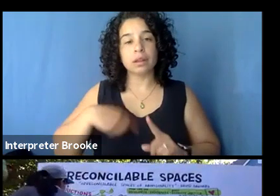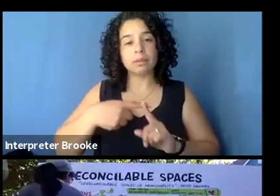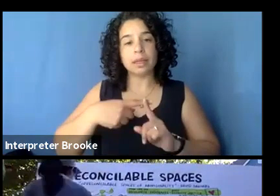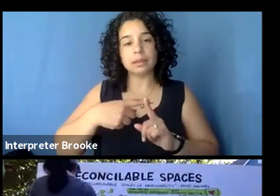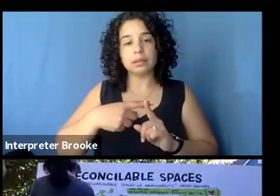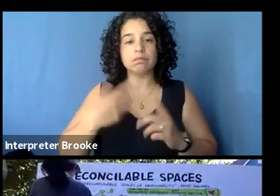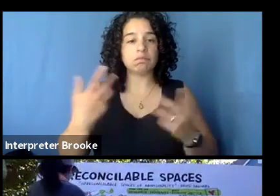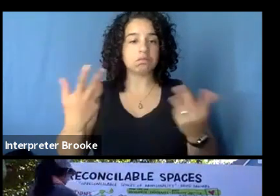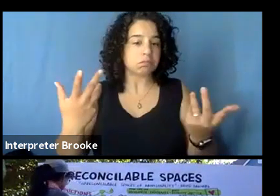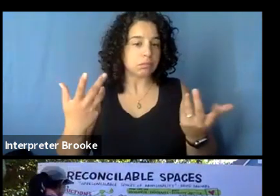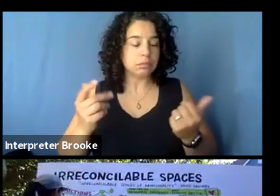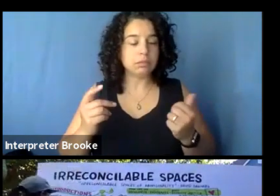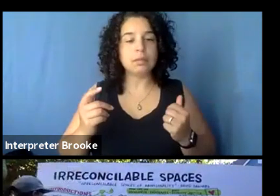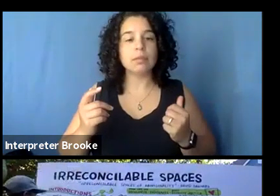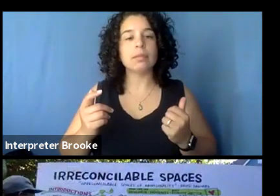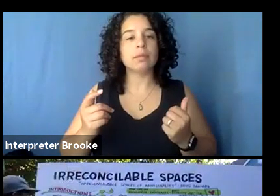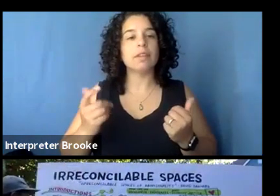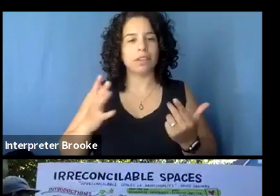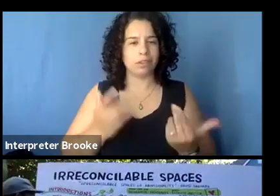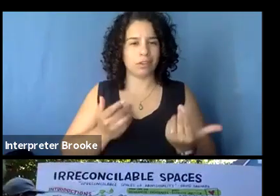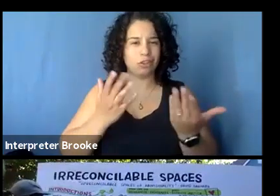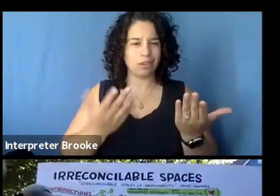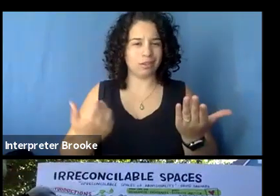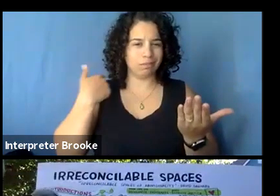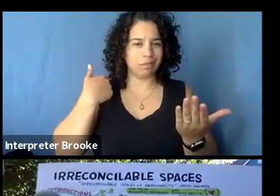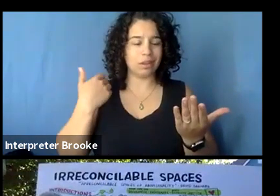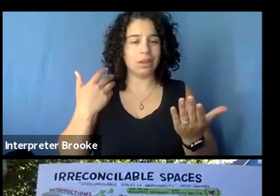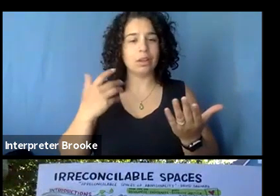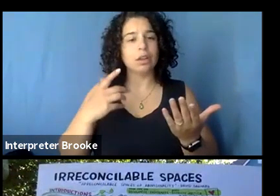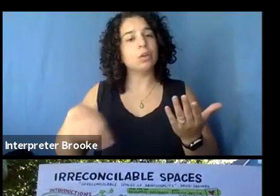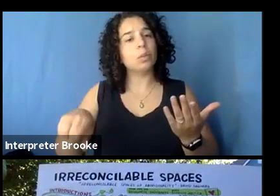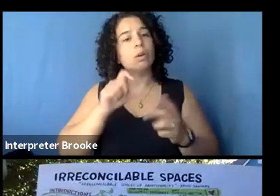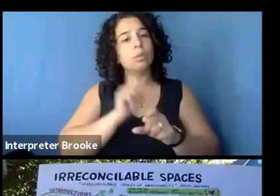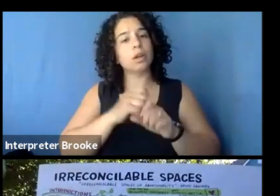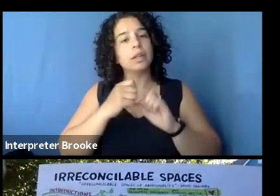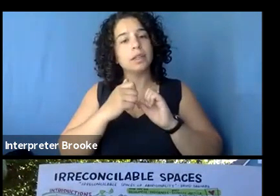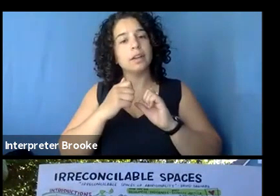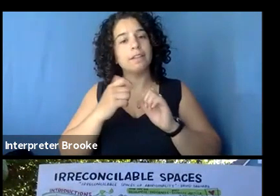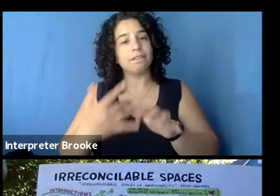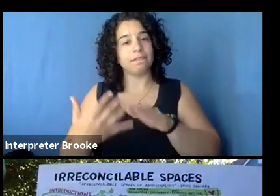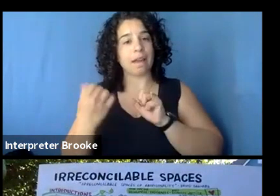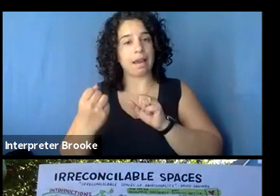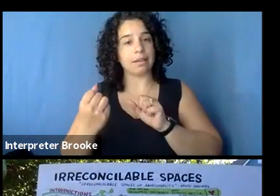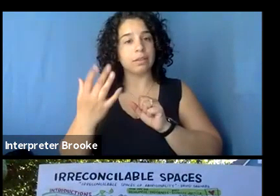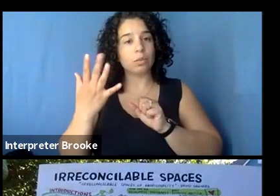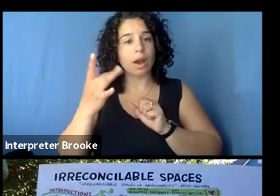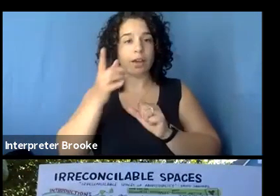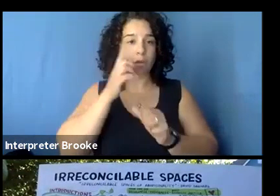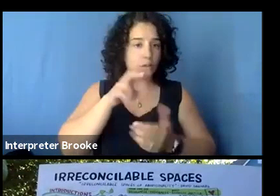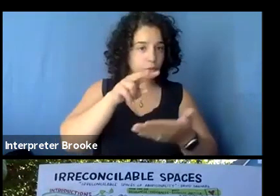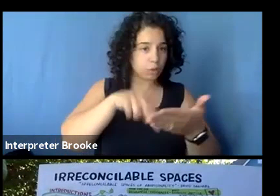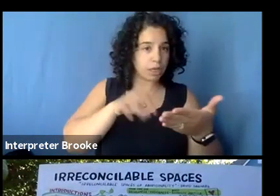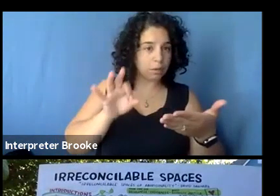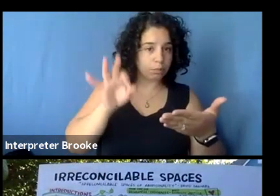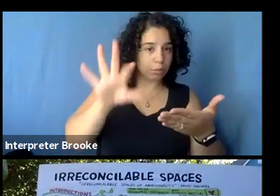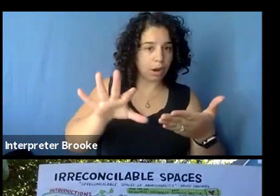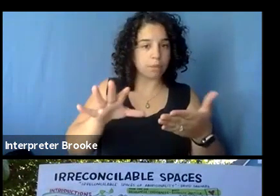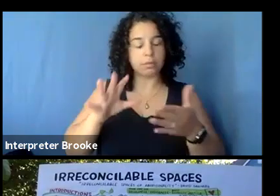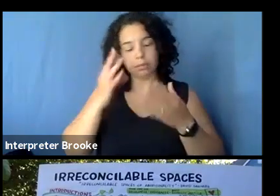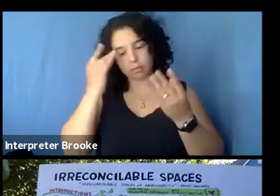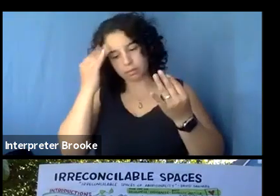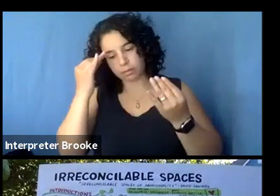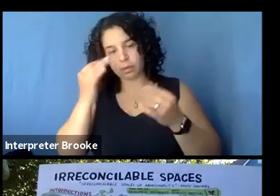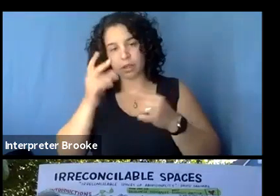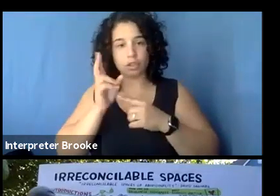And I suggested again to work fast, to give you a time to digest the prompt and the task, maybe 2 minutes, and